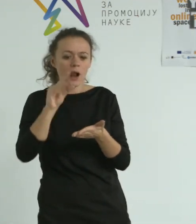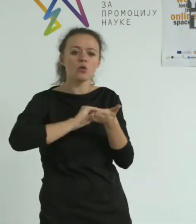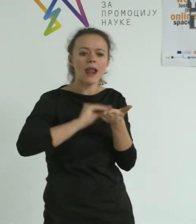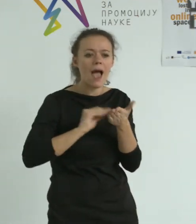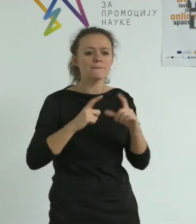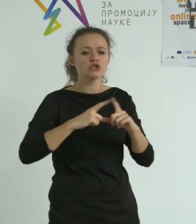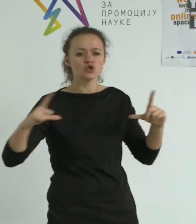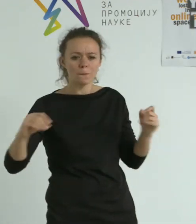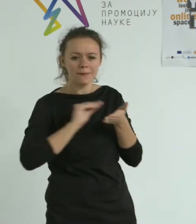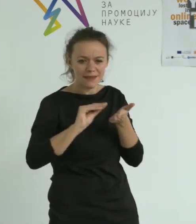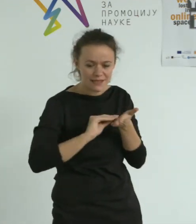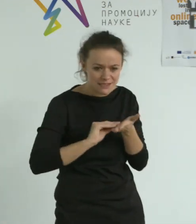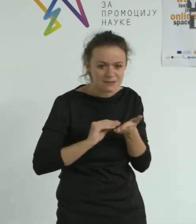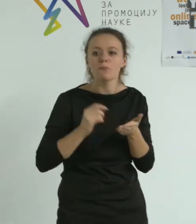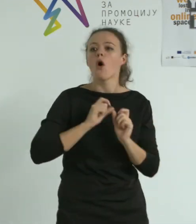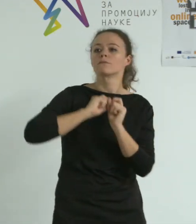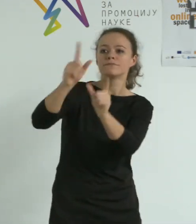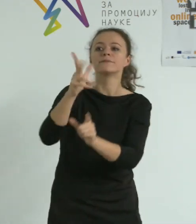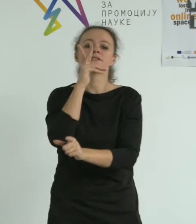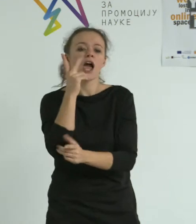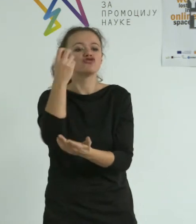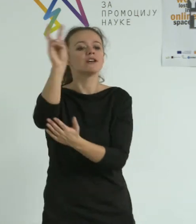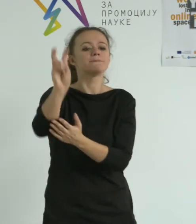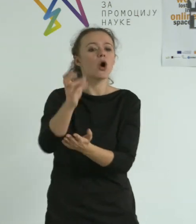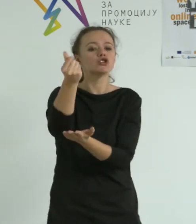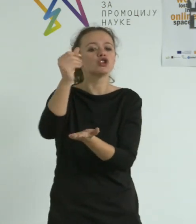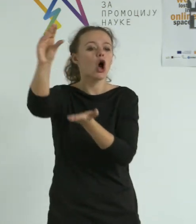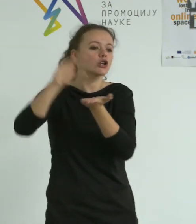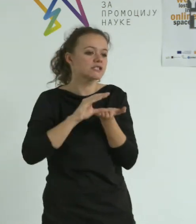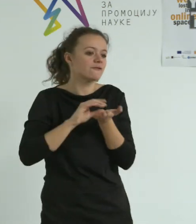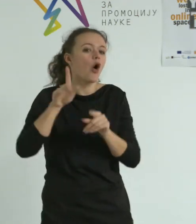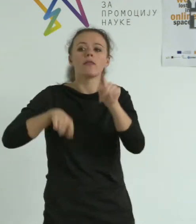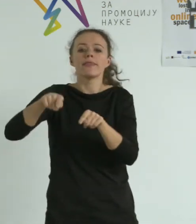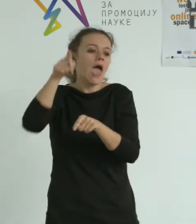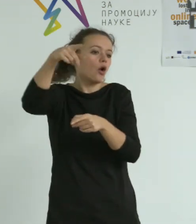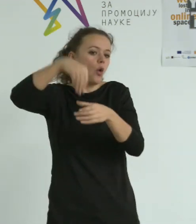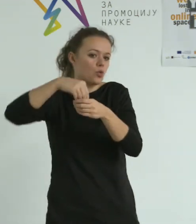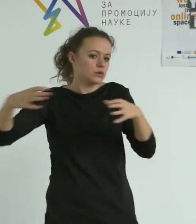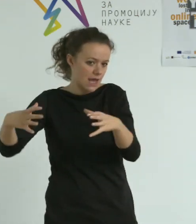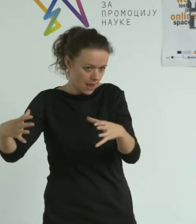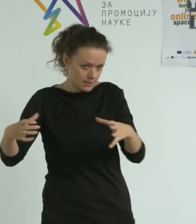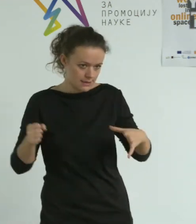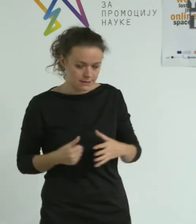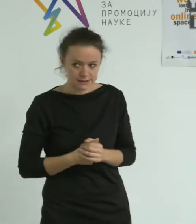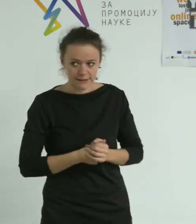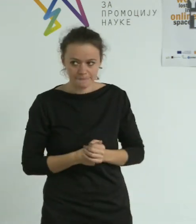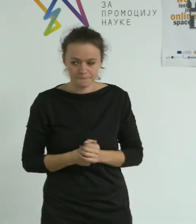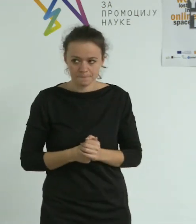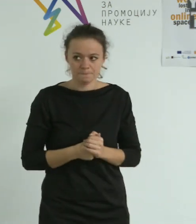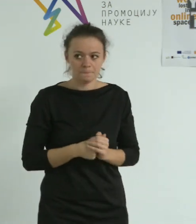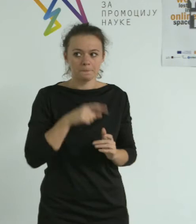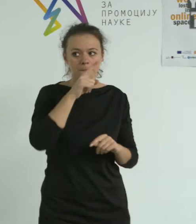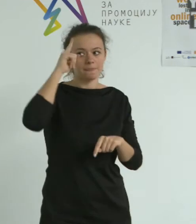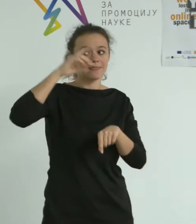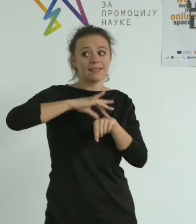letter asking for sponsorships from someone in the community. So it was practically, the idea was that it